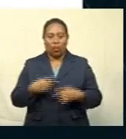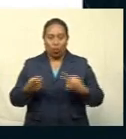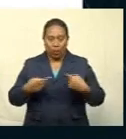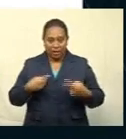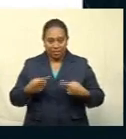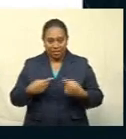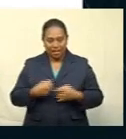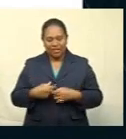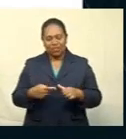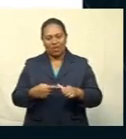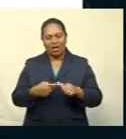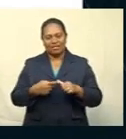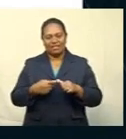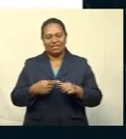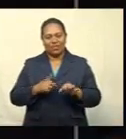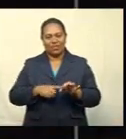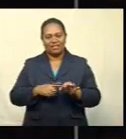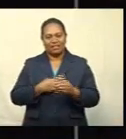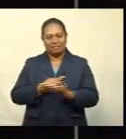website to answer.